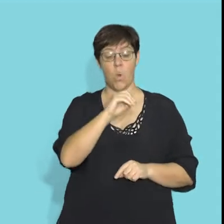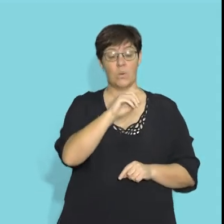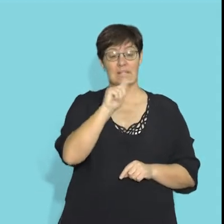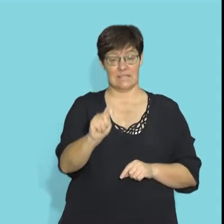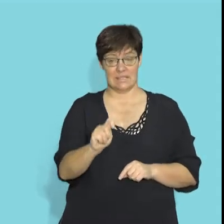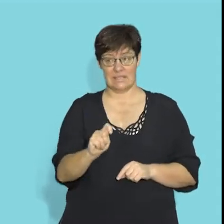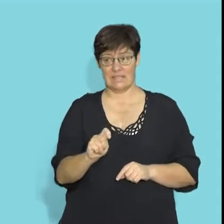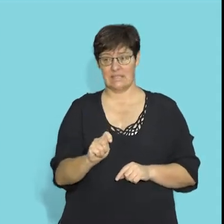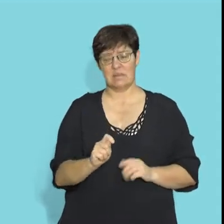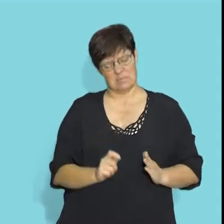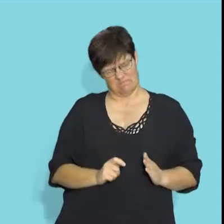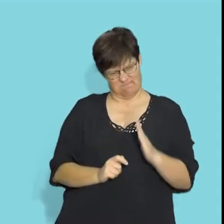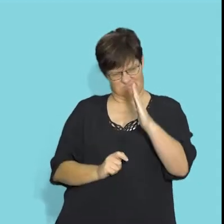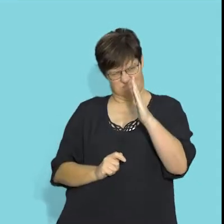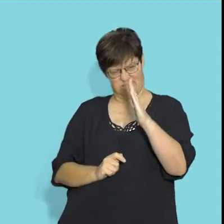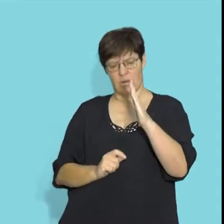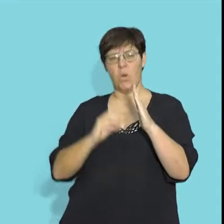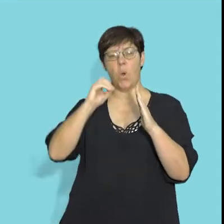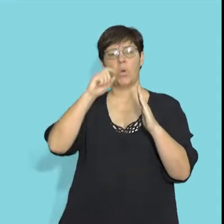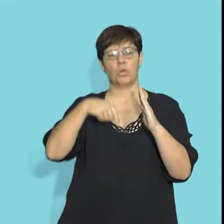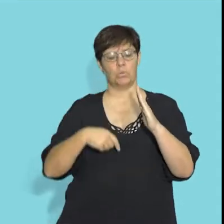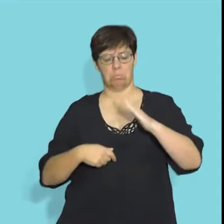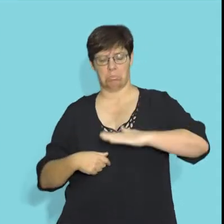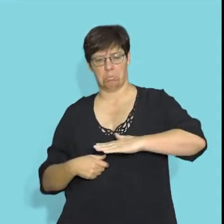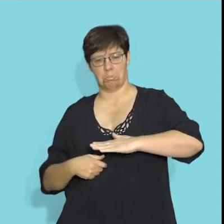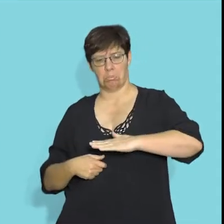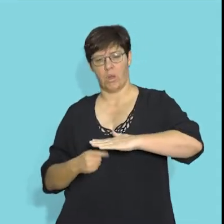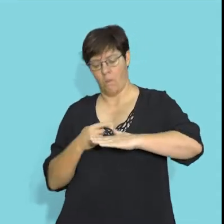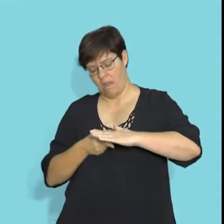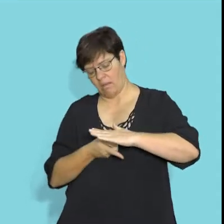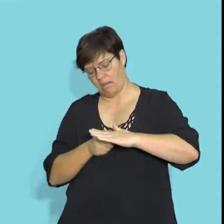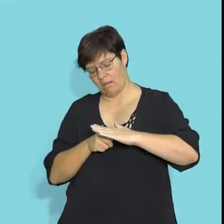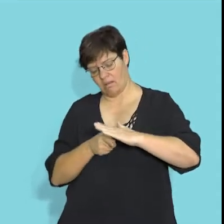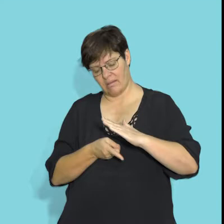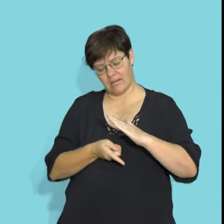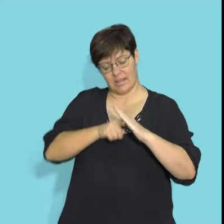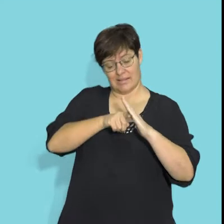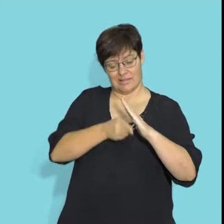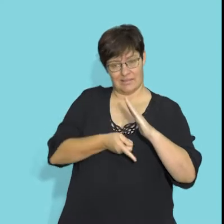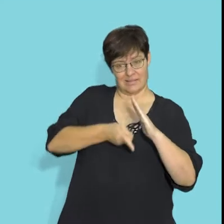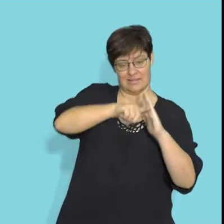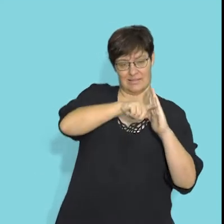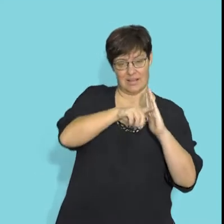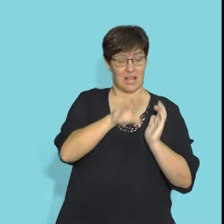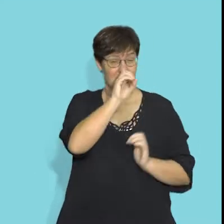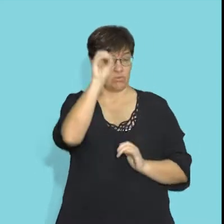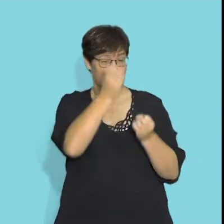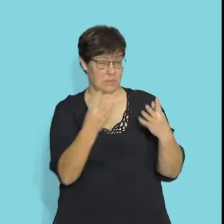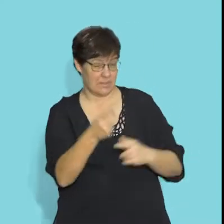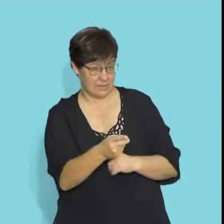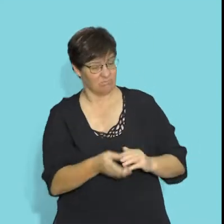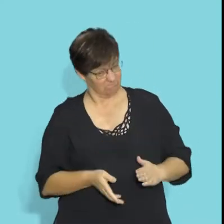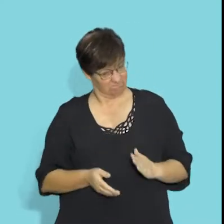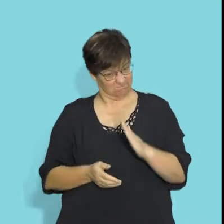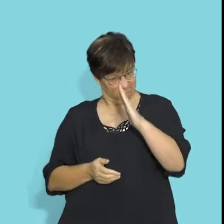OT is the steepest line and OQ is the least steep line. All right. But when